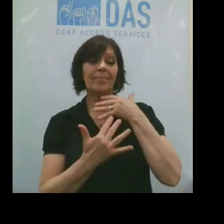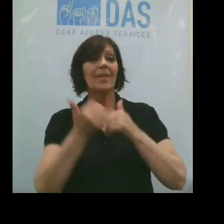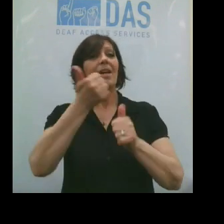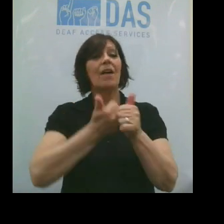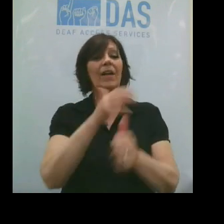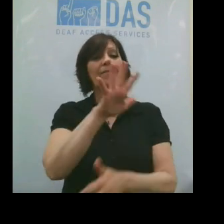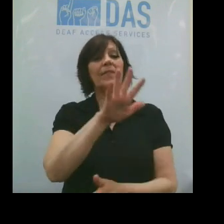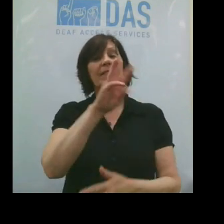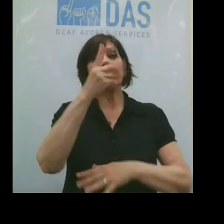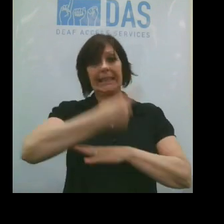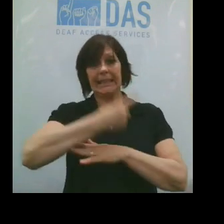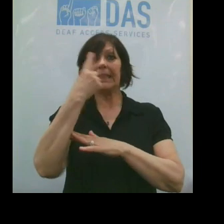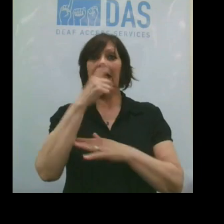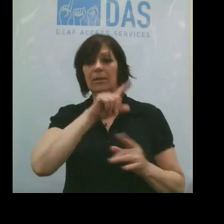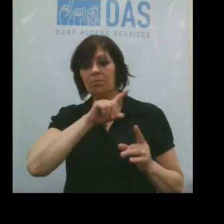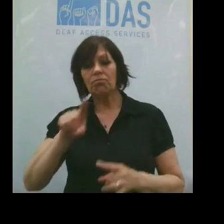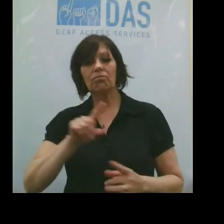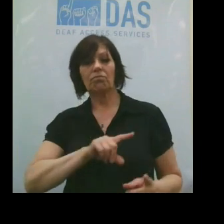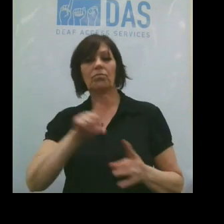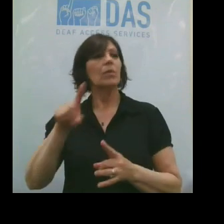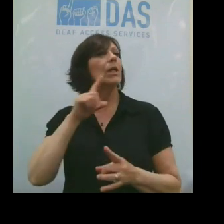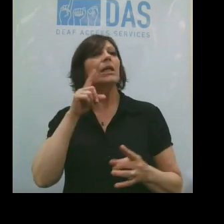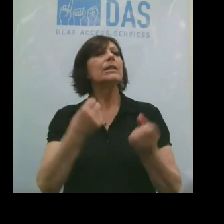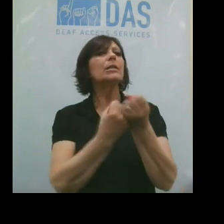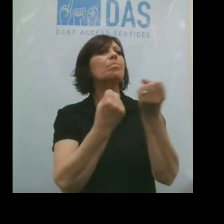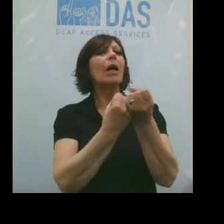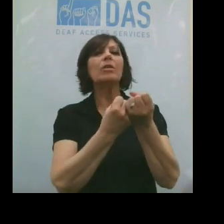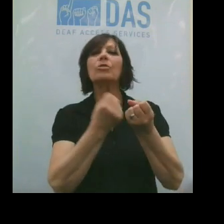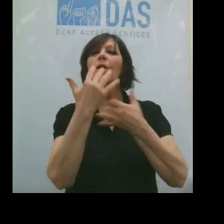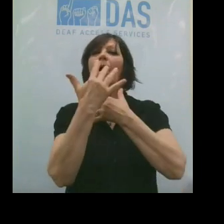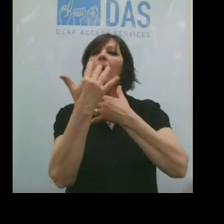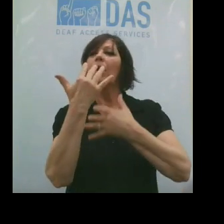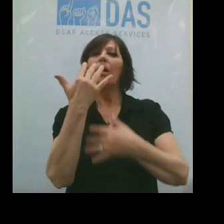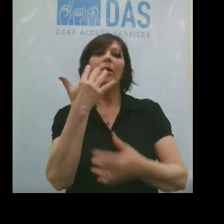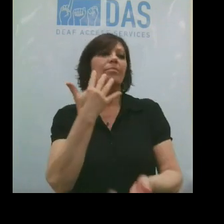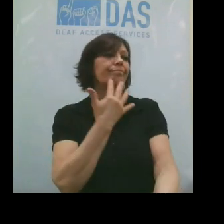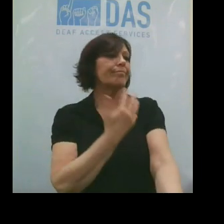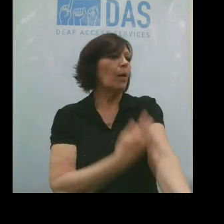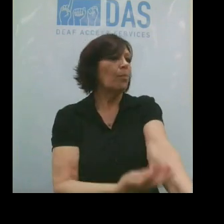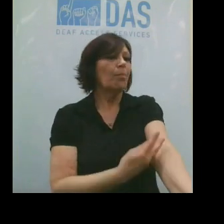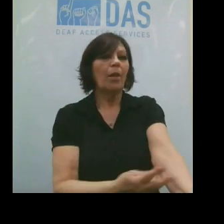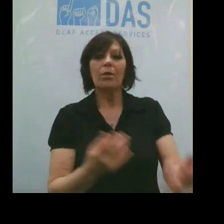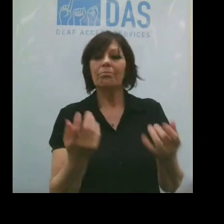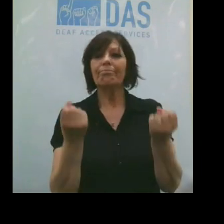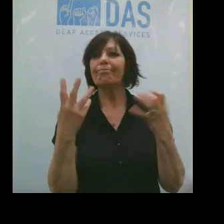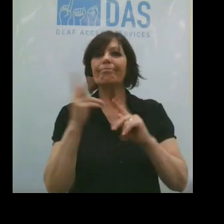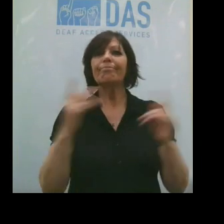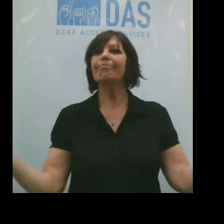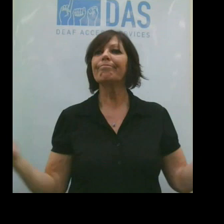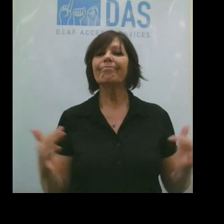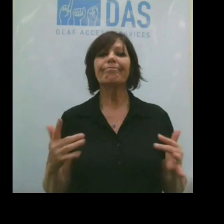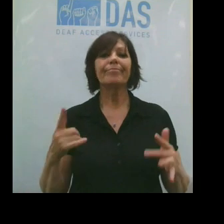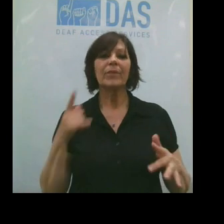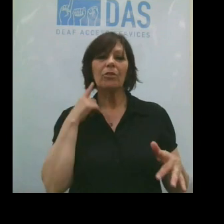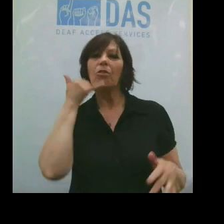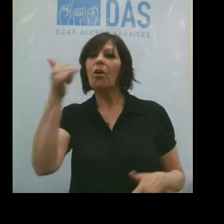days. You can sponsor a blood drive. You can call Connect Life at